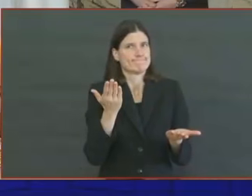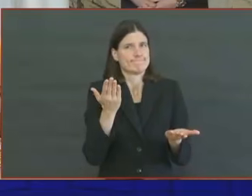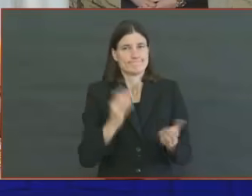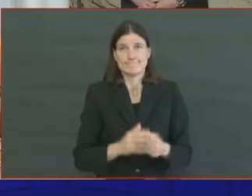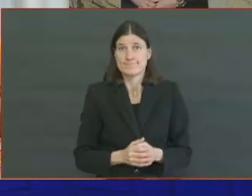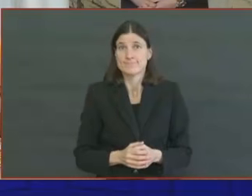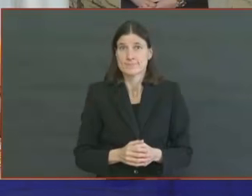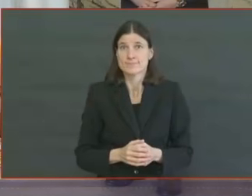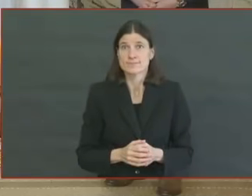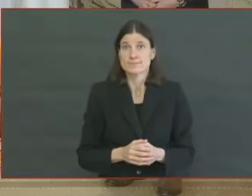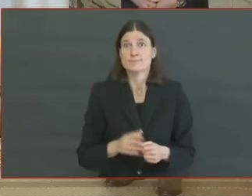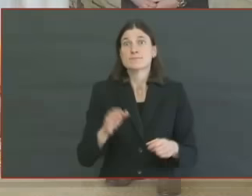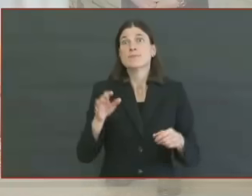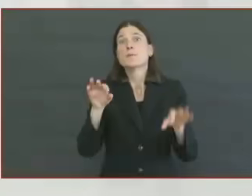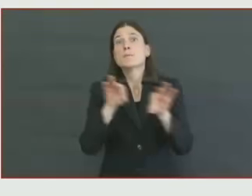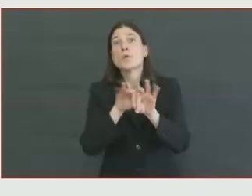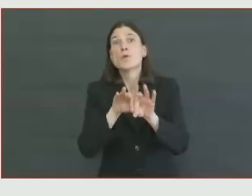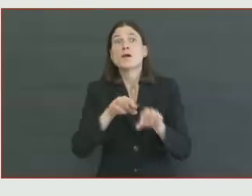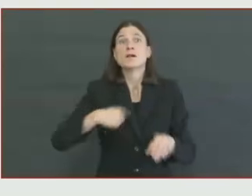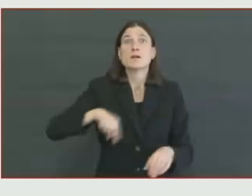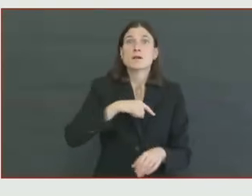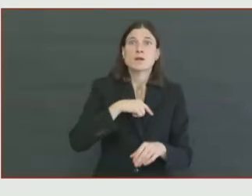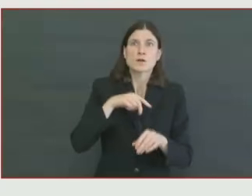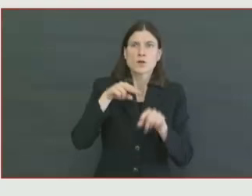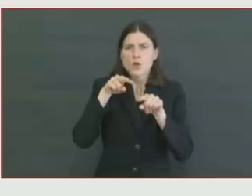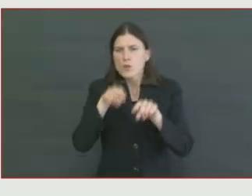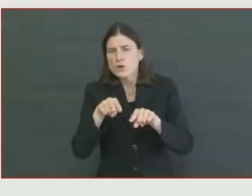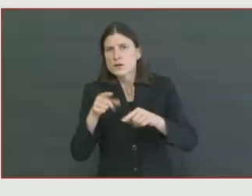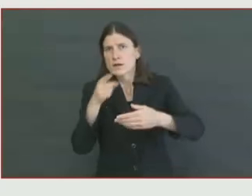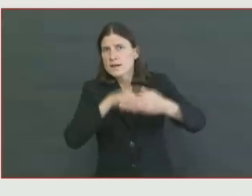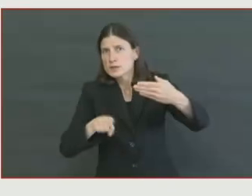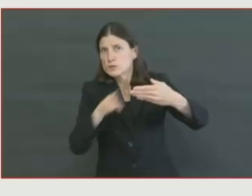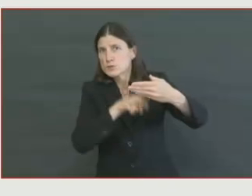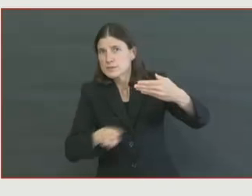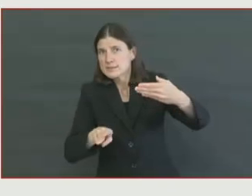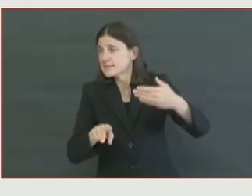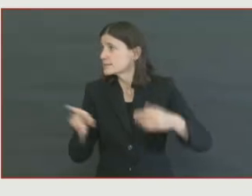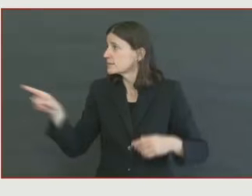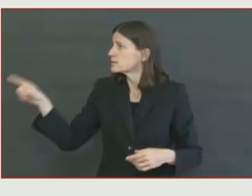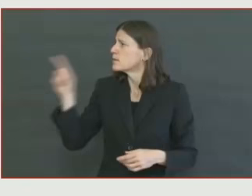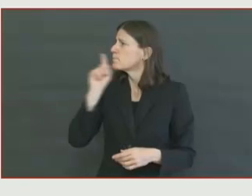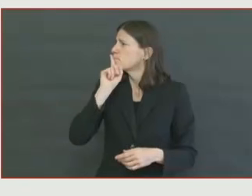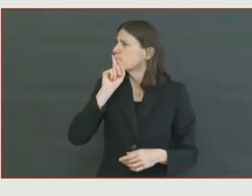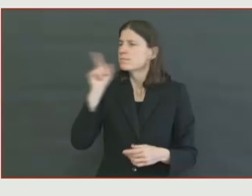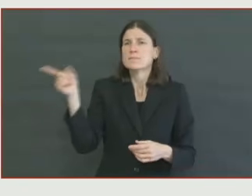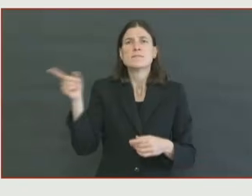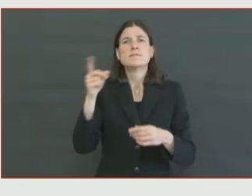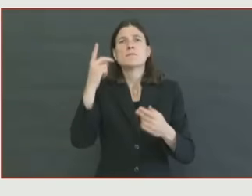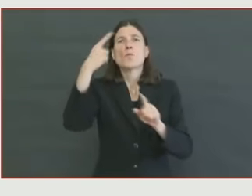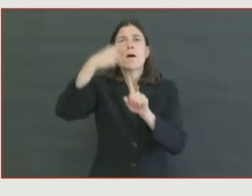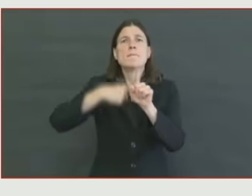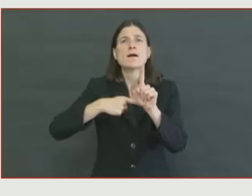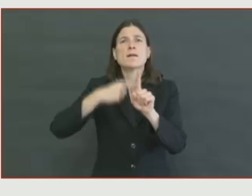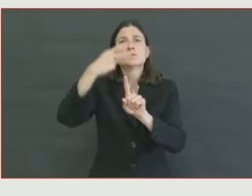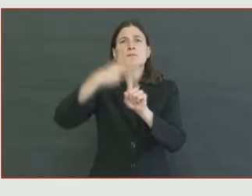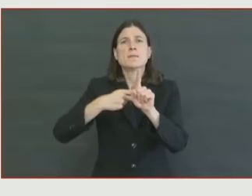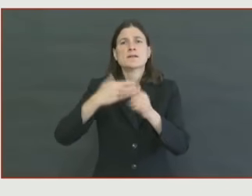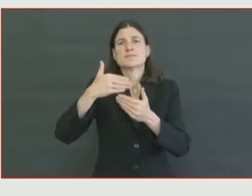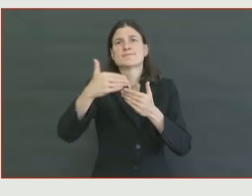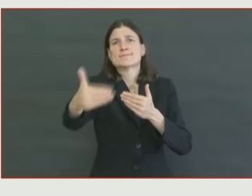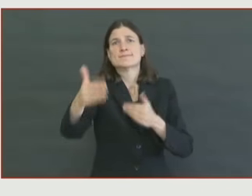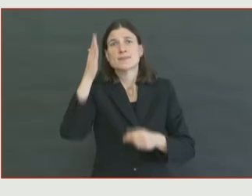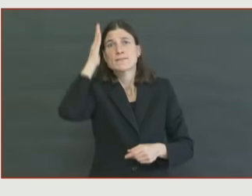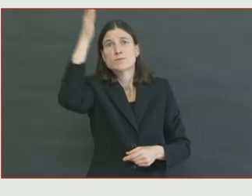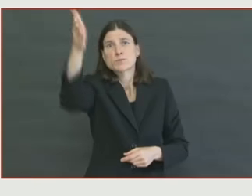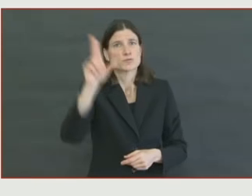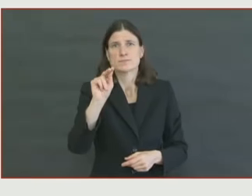for the next 2 weeks. That's because the next 2 weeks are based upon what we're doing right now.